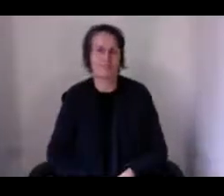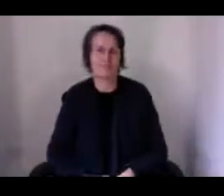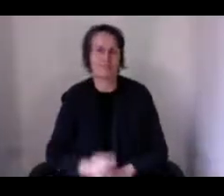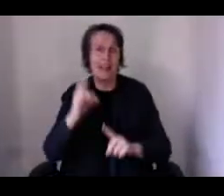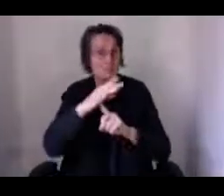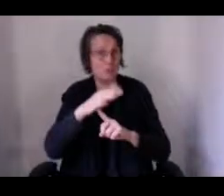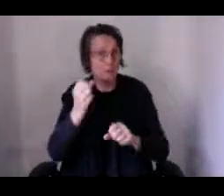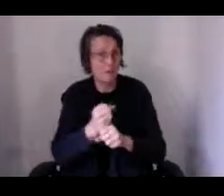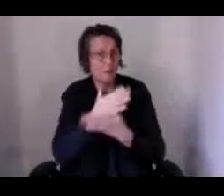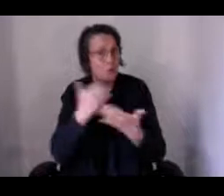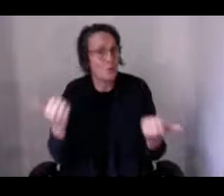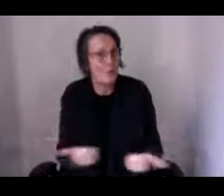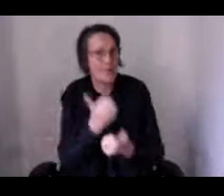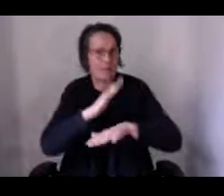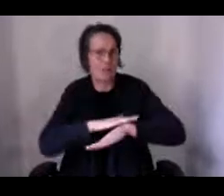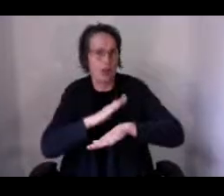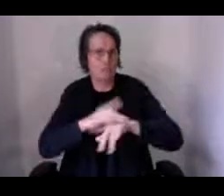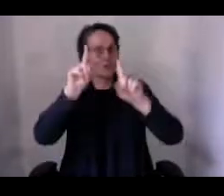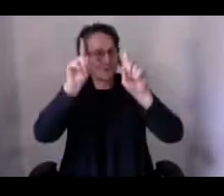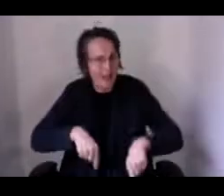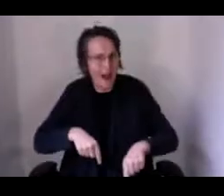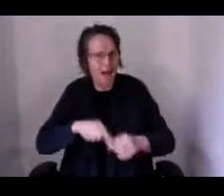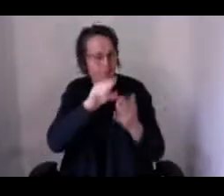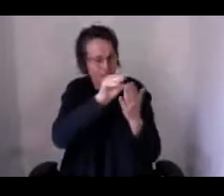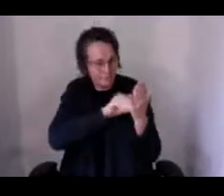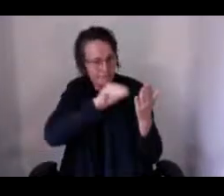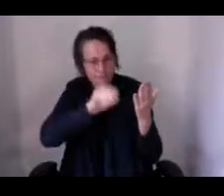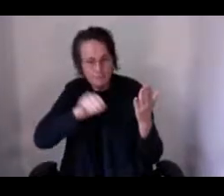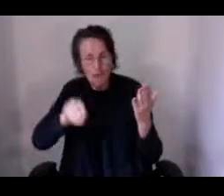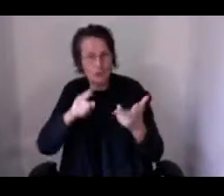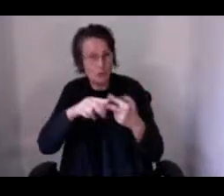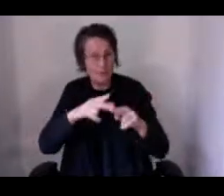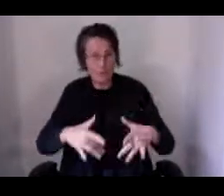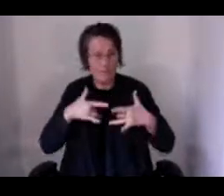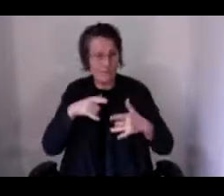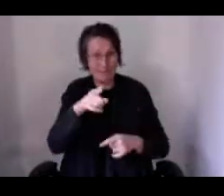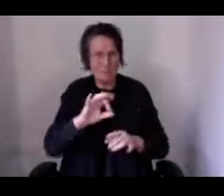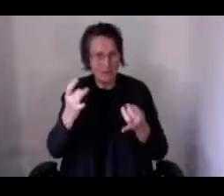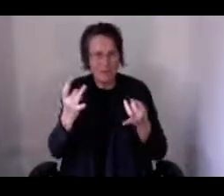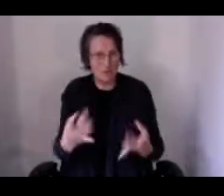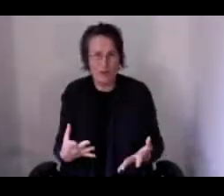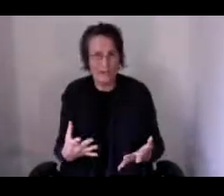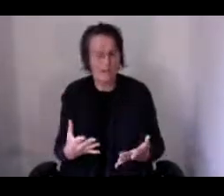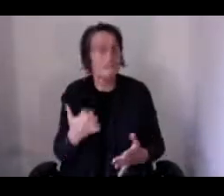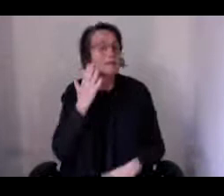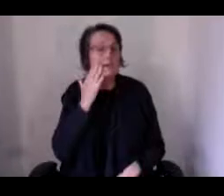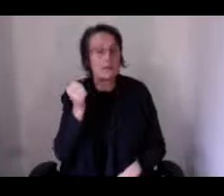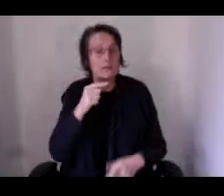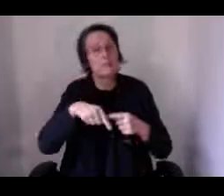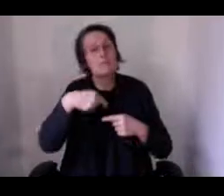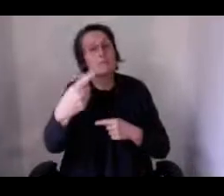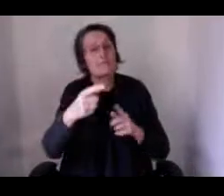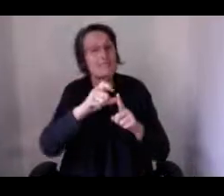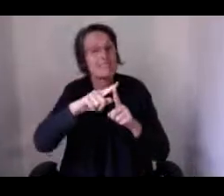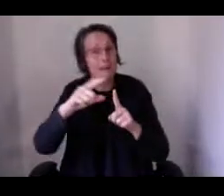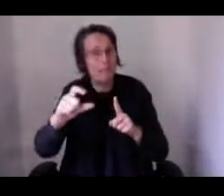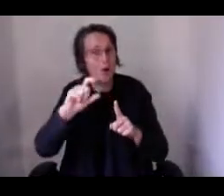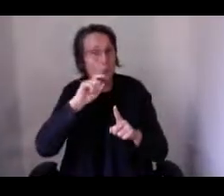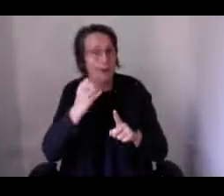time. So now, as I said earlier, like if you're not feeling that you're ready this round, there's another round coming up in just a couple of months.